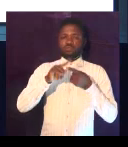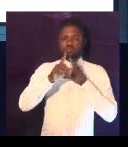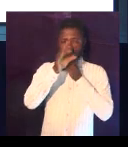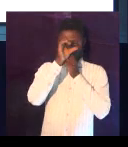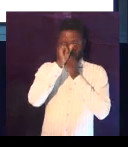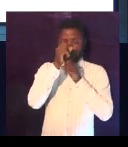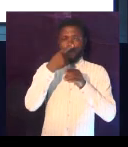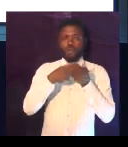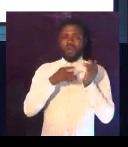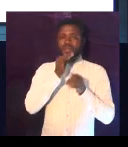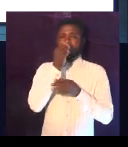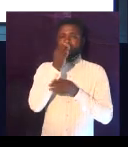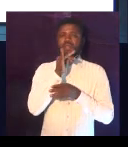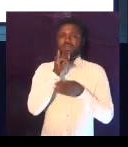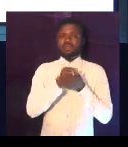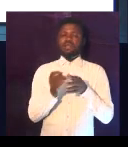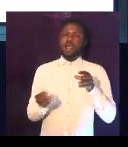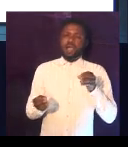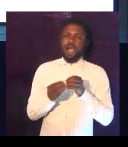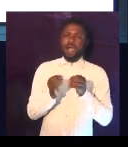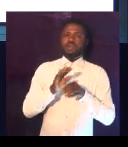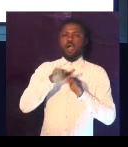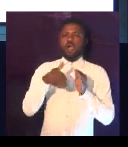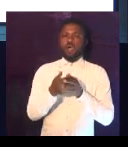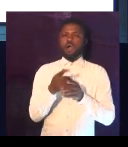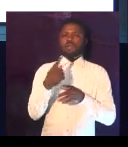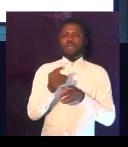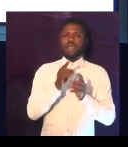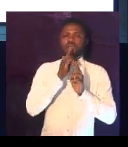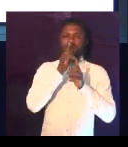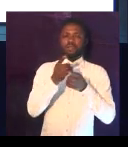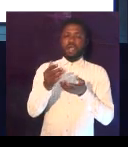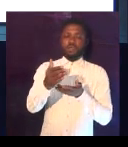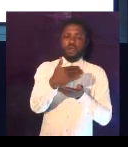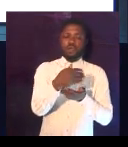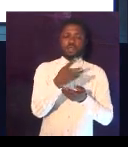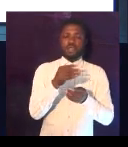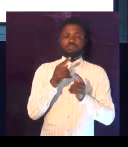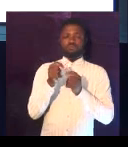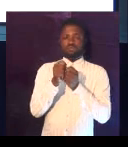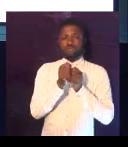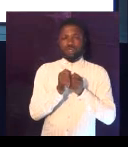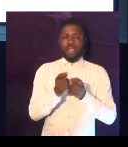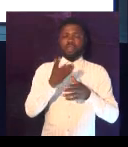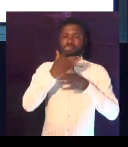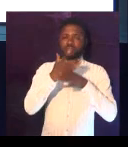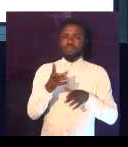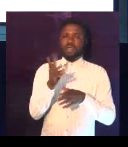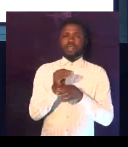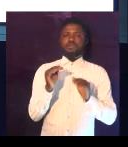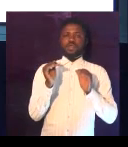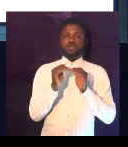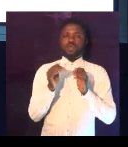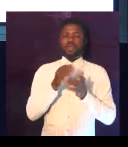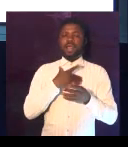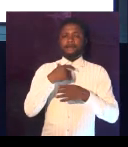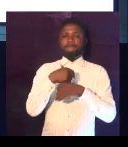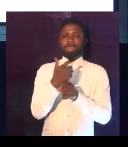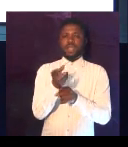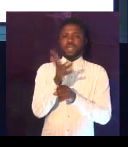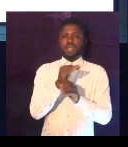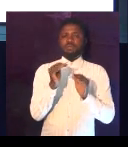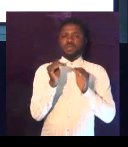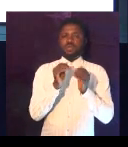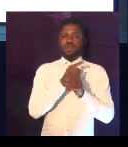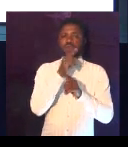it. But what it says is that add up all the data, collect all the data together because they are not equal. Now divide them equally